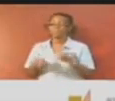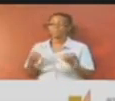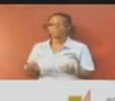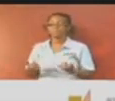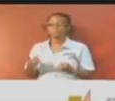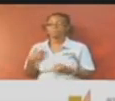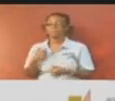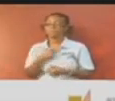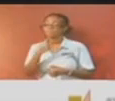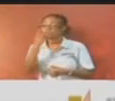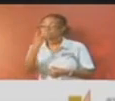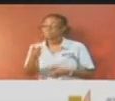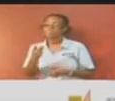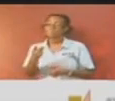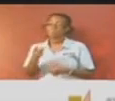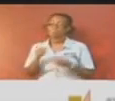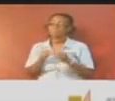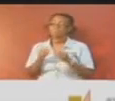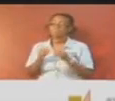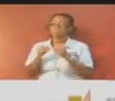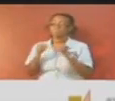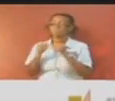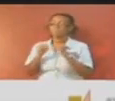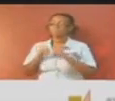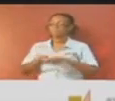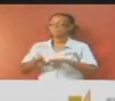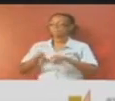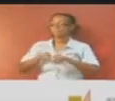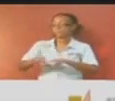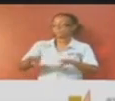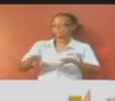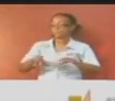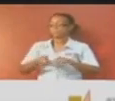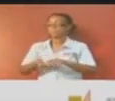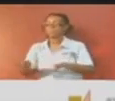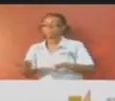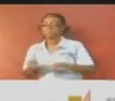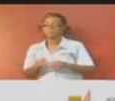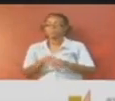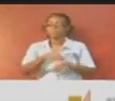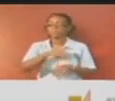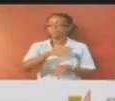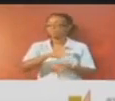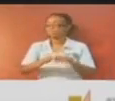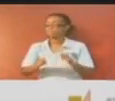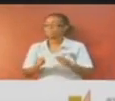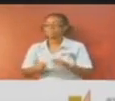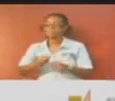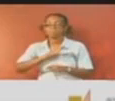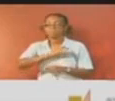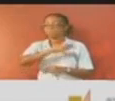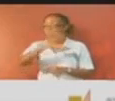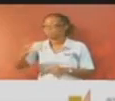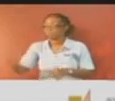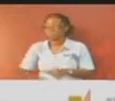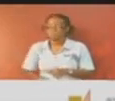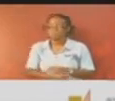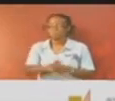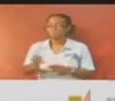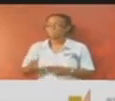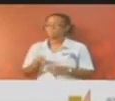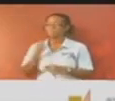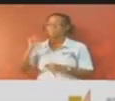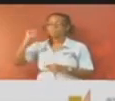widely distributed across the country. So around that time, we started to see more cases going from St. George west